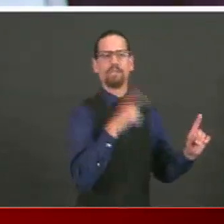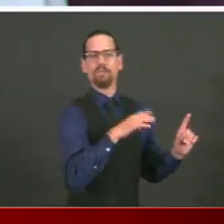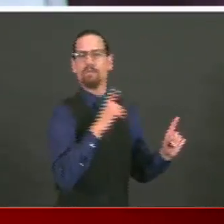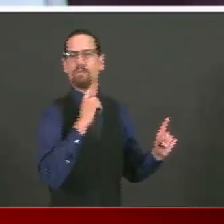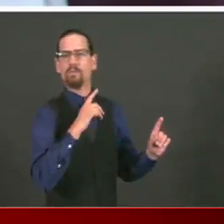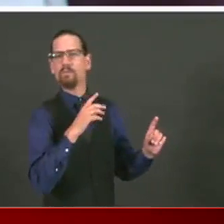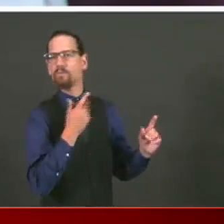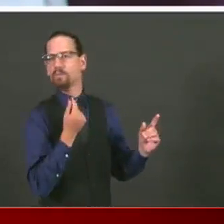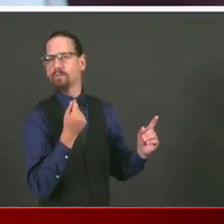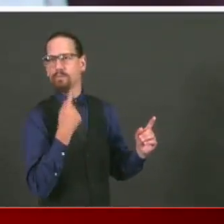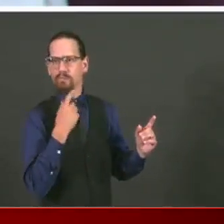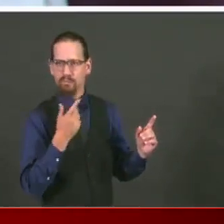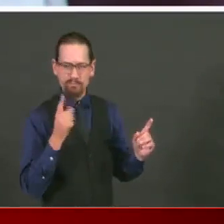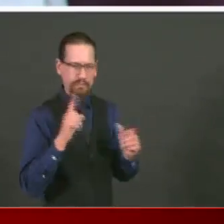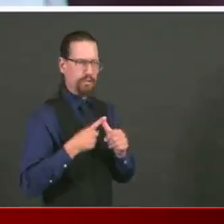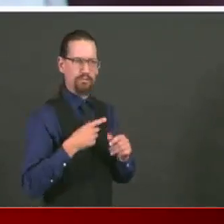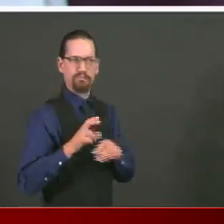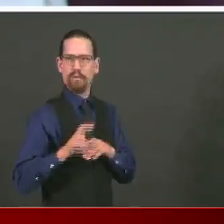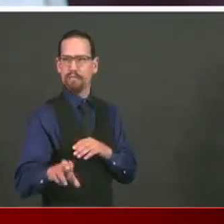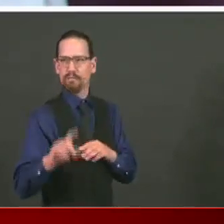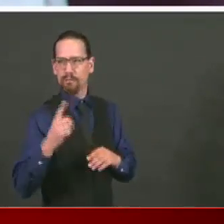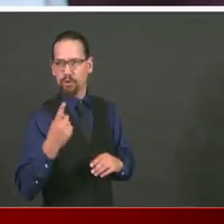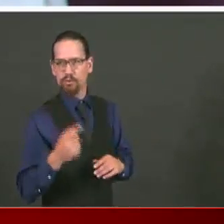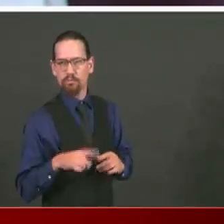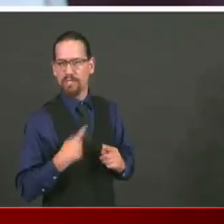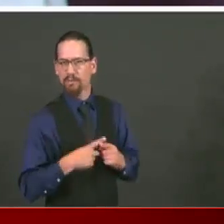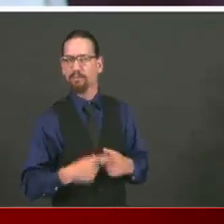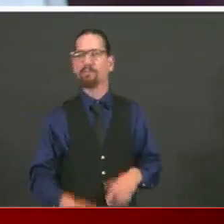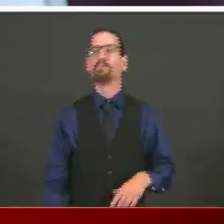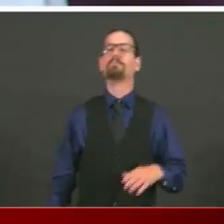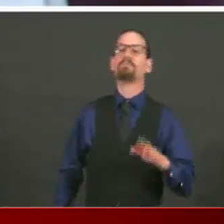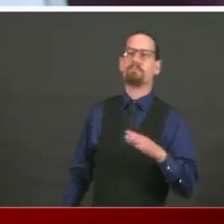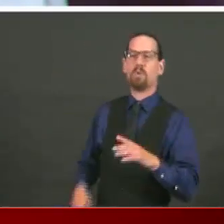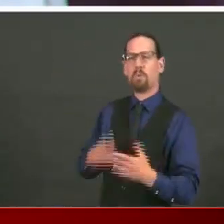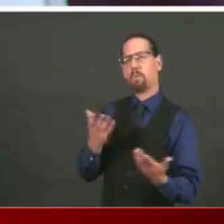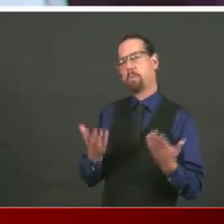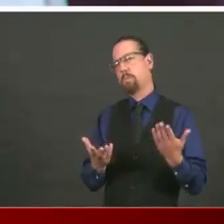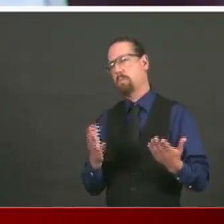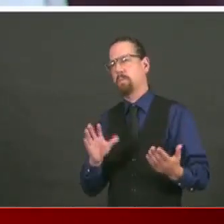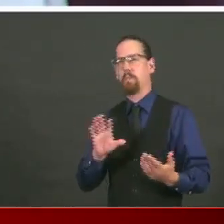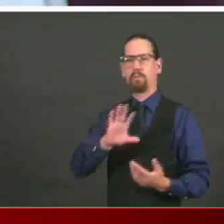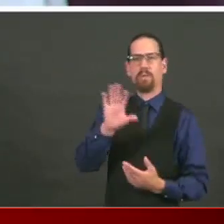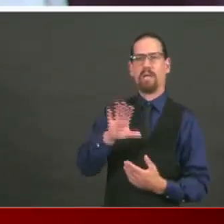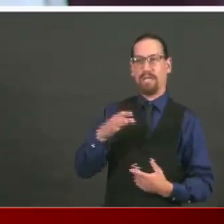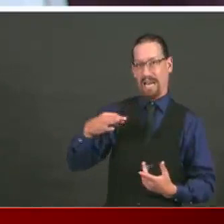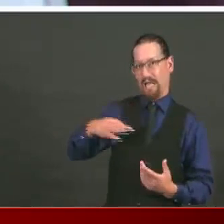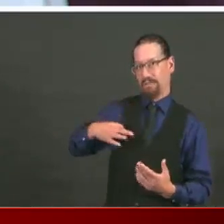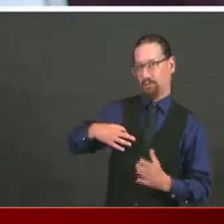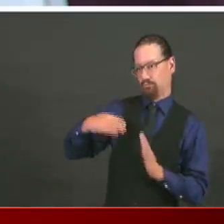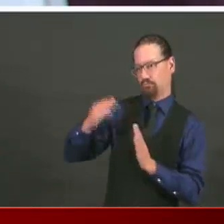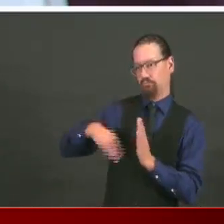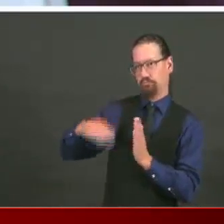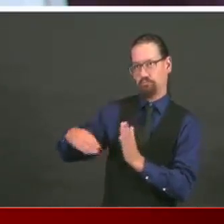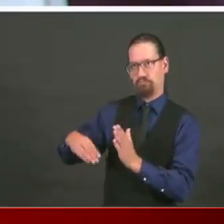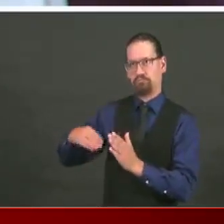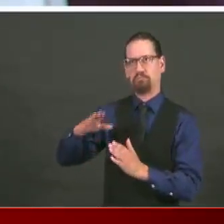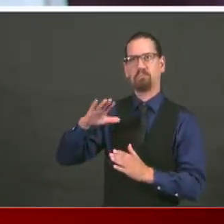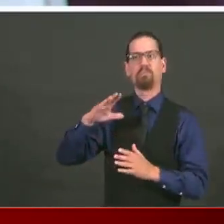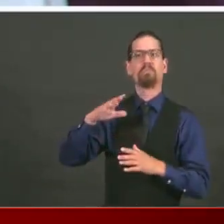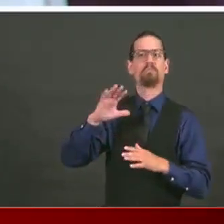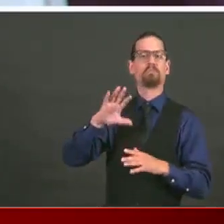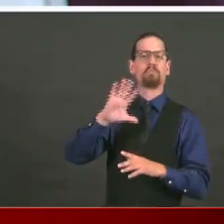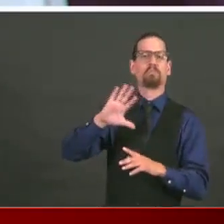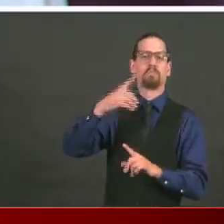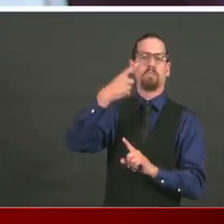Likely, dollars will be available about a month after an application is complete. And we expect applications